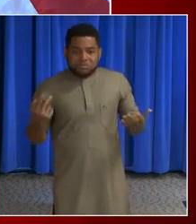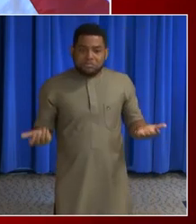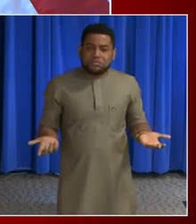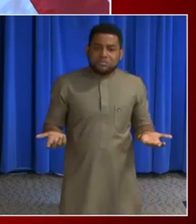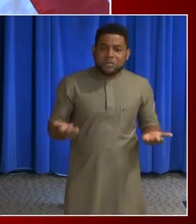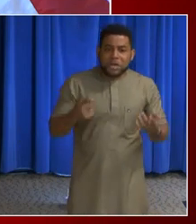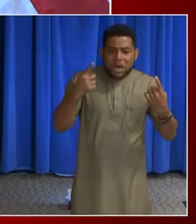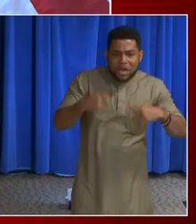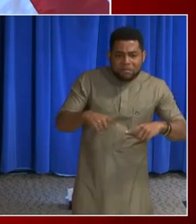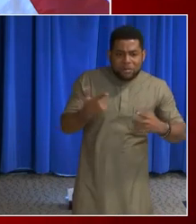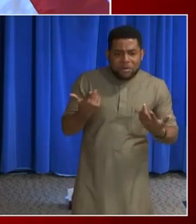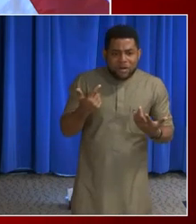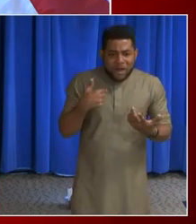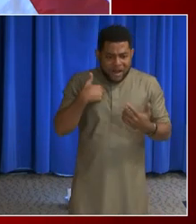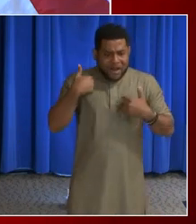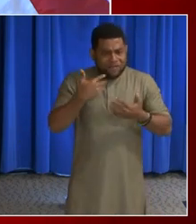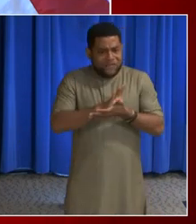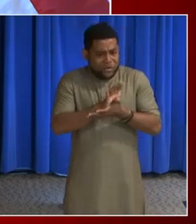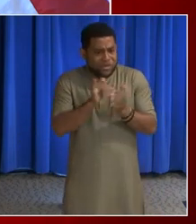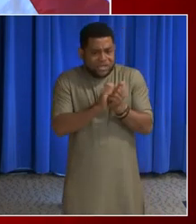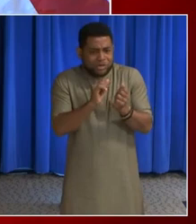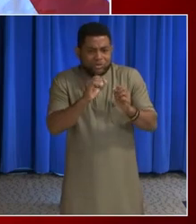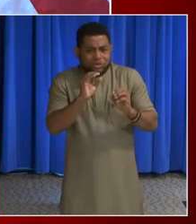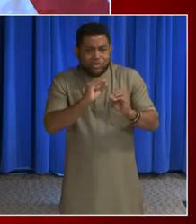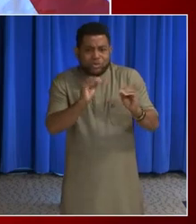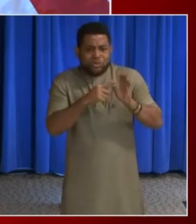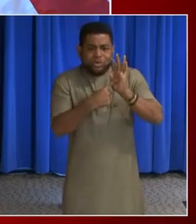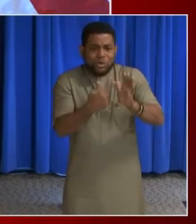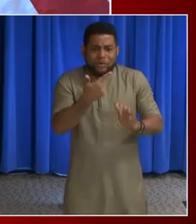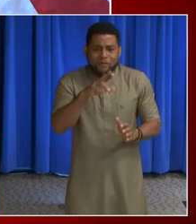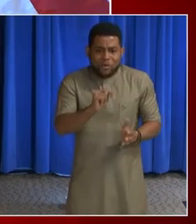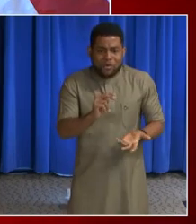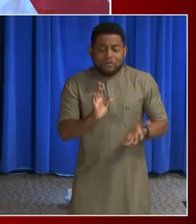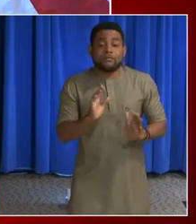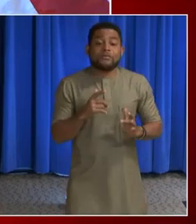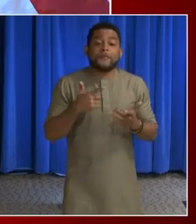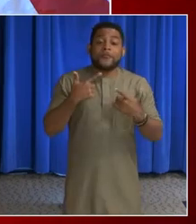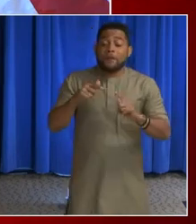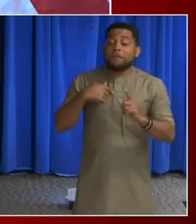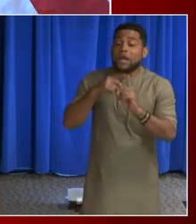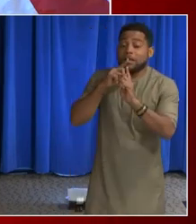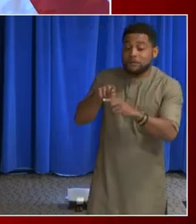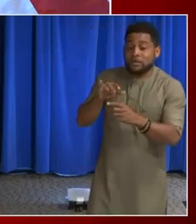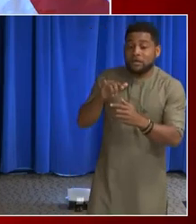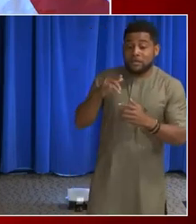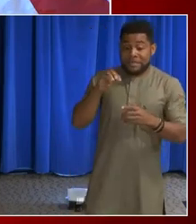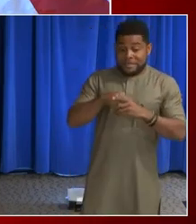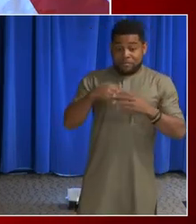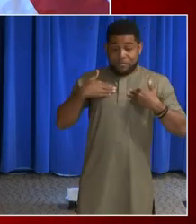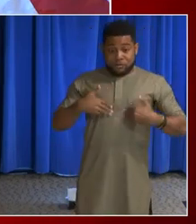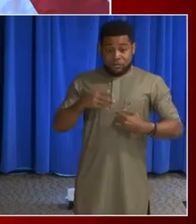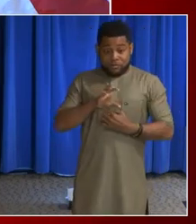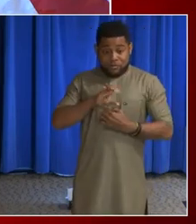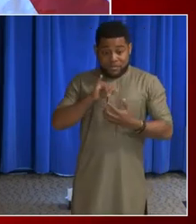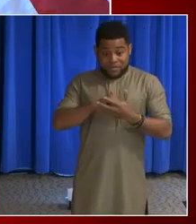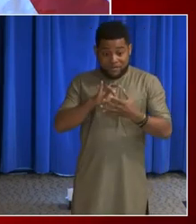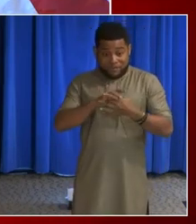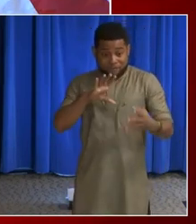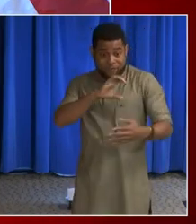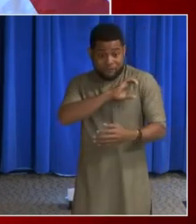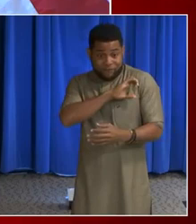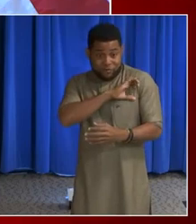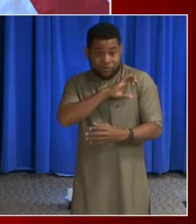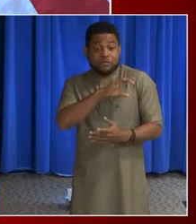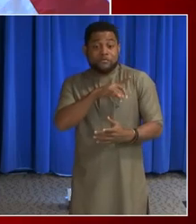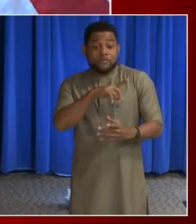know if any body cam footage. Yeah, let me answer your question, ma'am. So in the body worn camera footage that's been released today of the officer who was involved. I'm talking about the